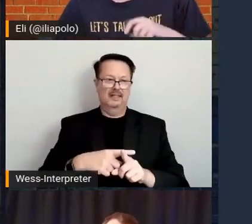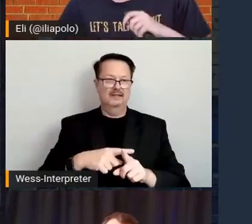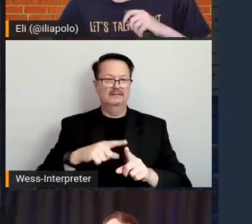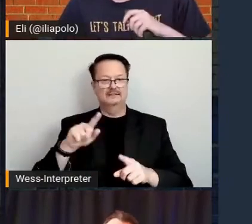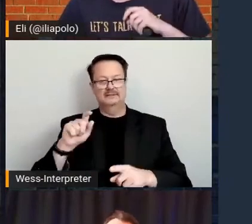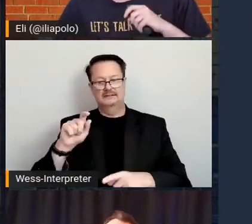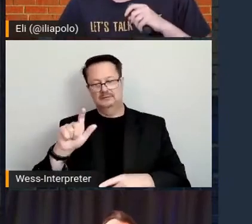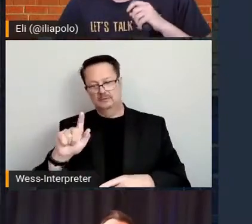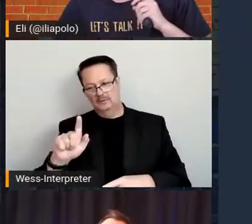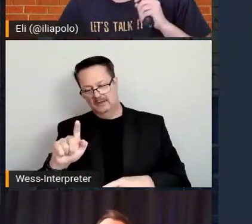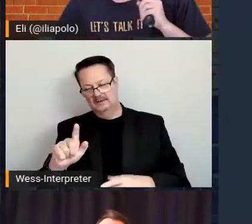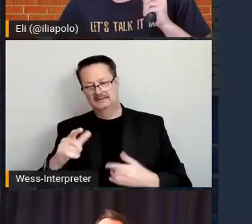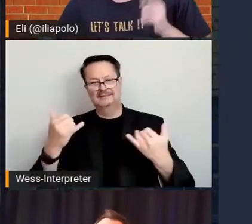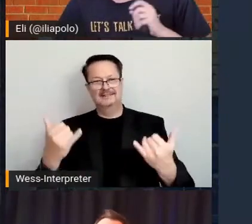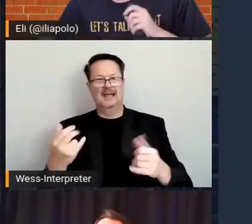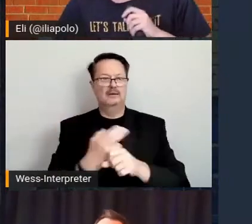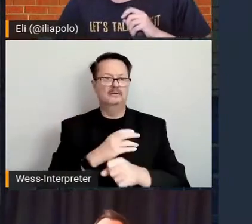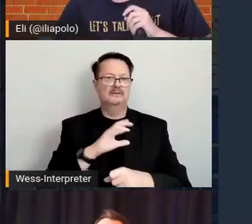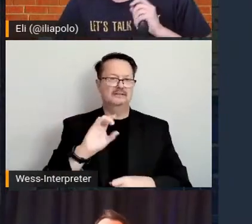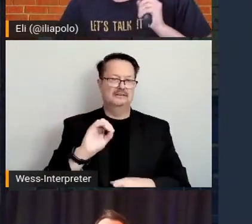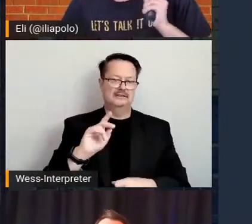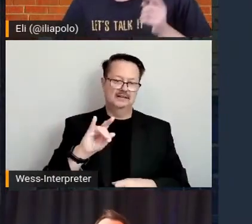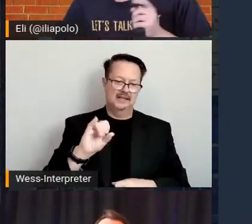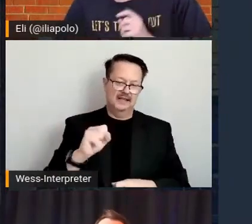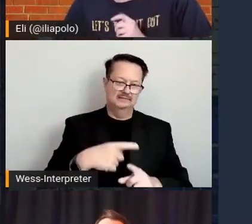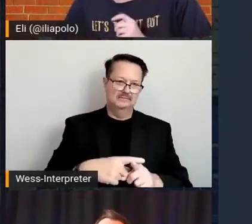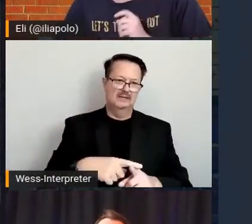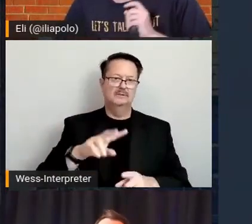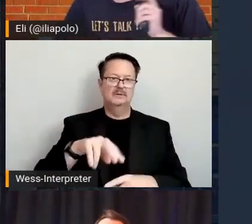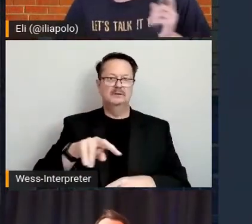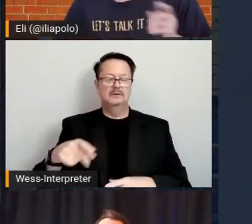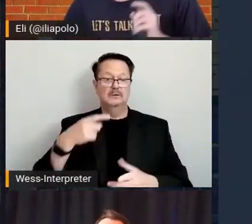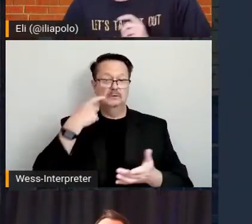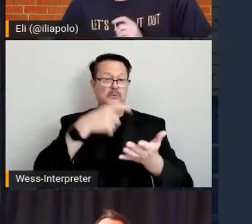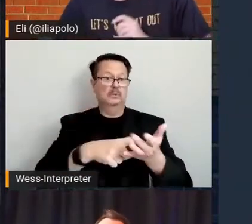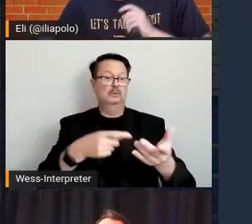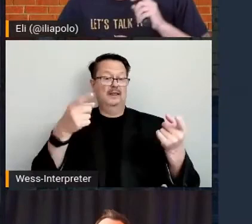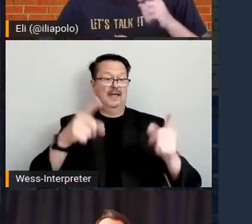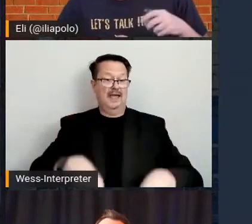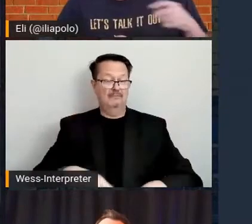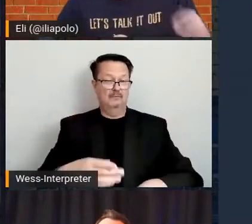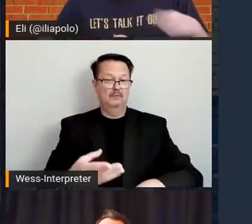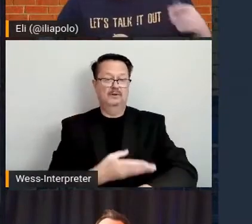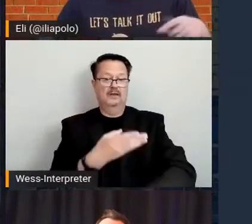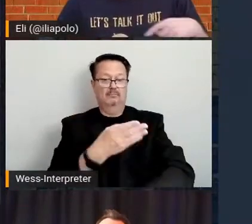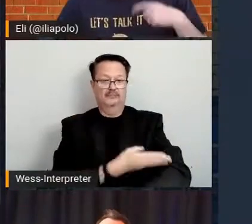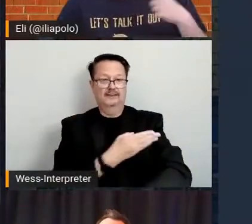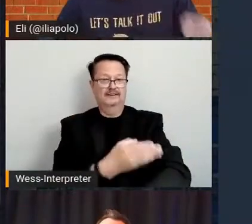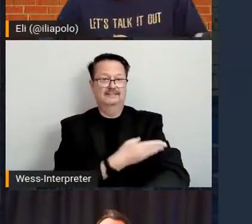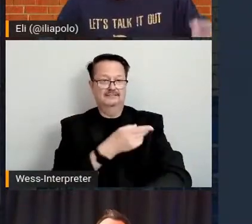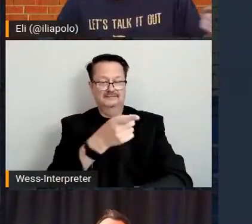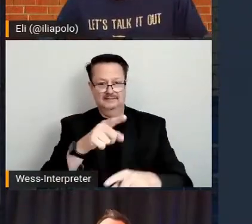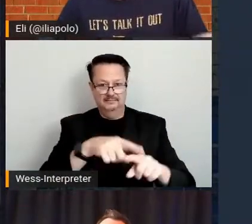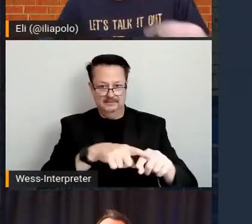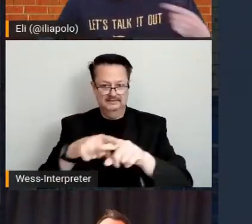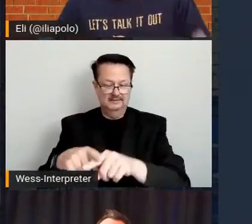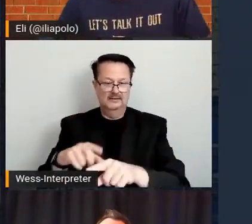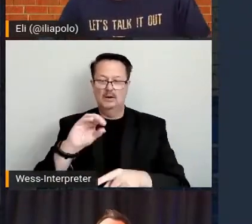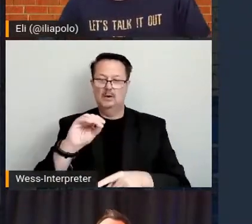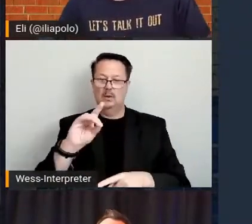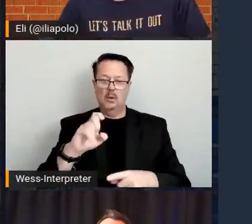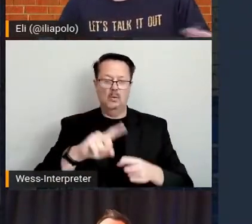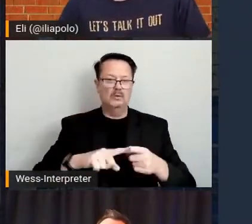we're using CDK8s Plus 22. And notice what happened when we upgraded this dependency, right? And remember, we're in code. All we do is